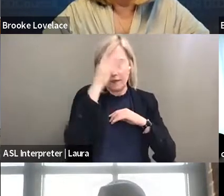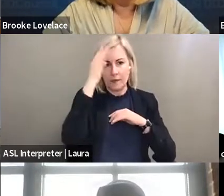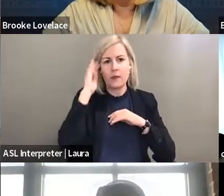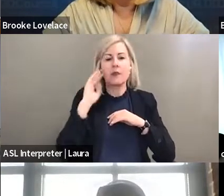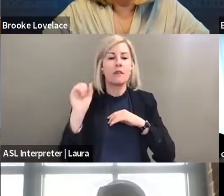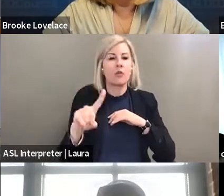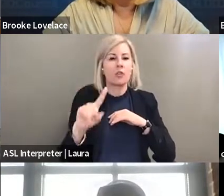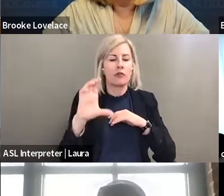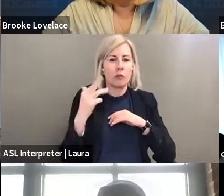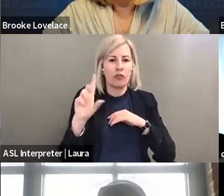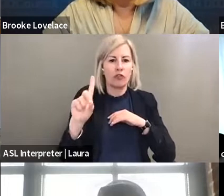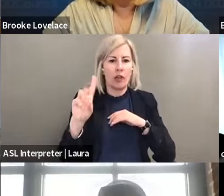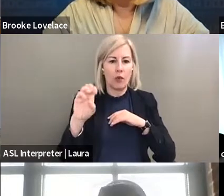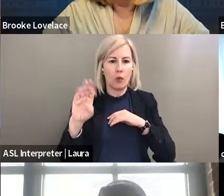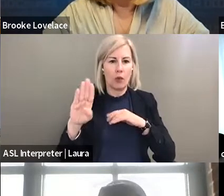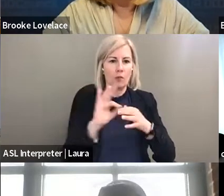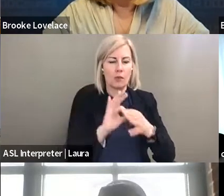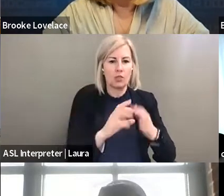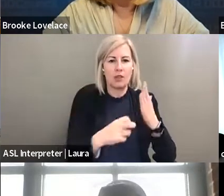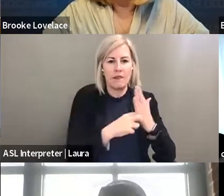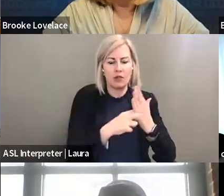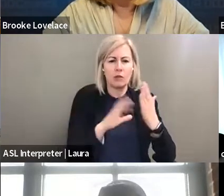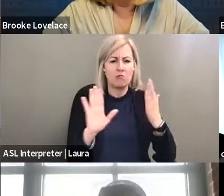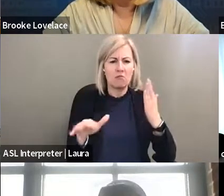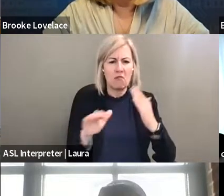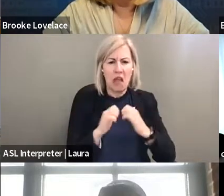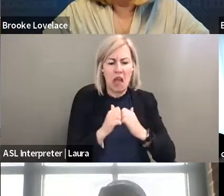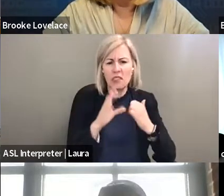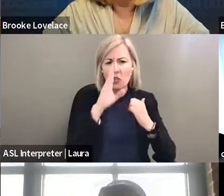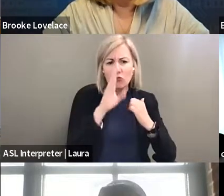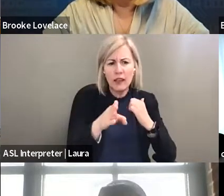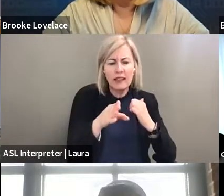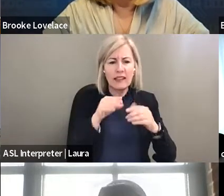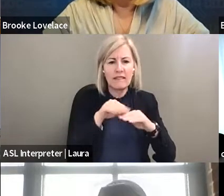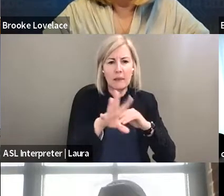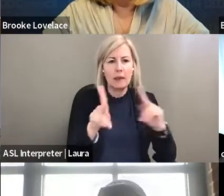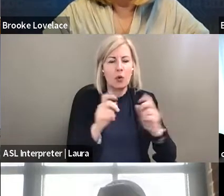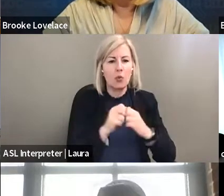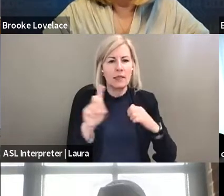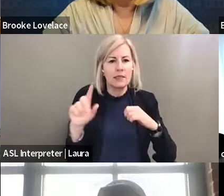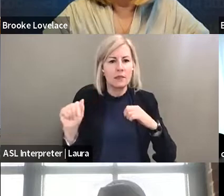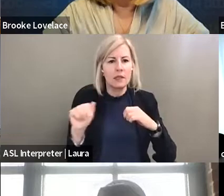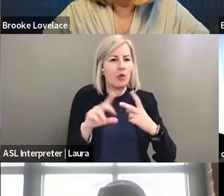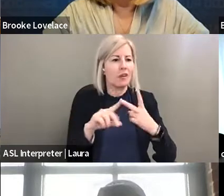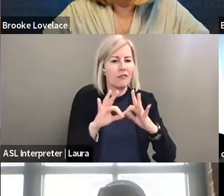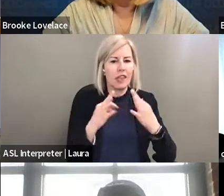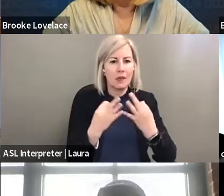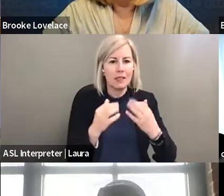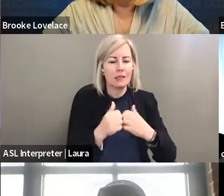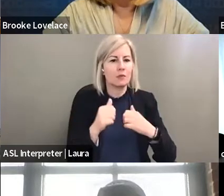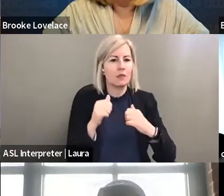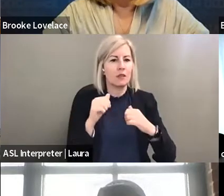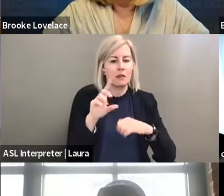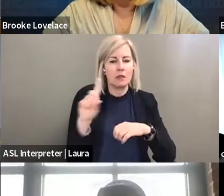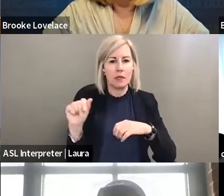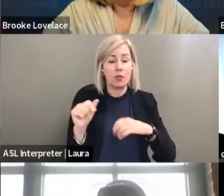Chad Webb in there in regards to the voucher. And he asked, how does that directly affect people with disabilities or families with disabilities? And